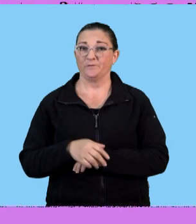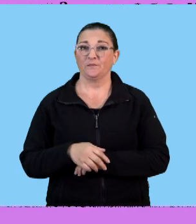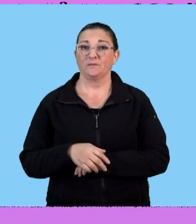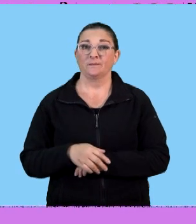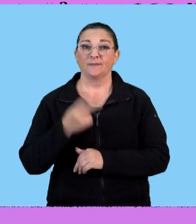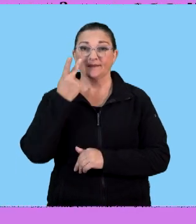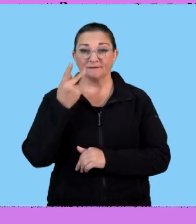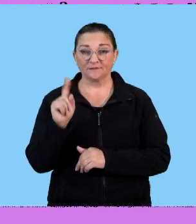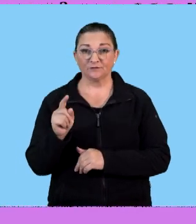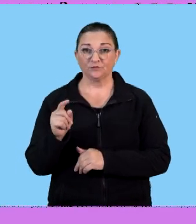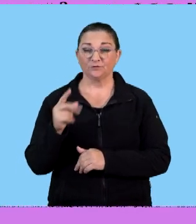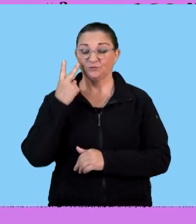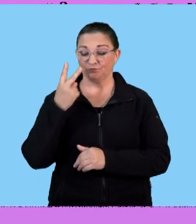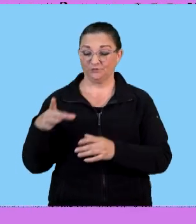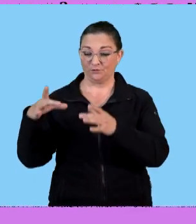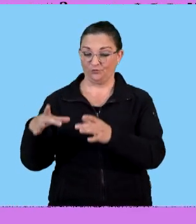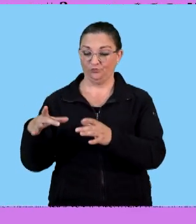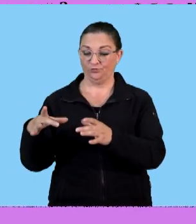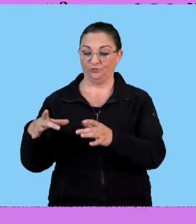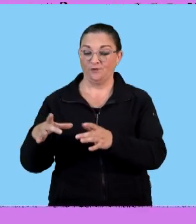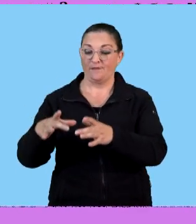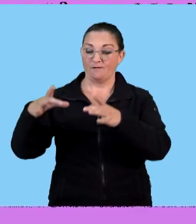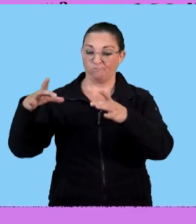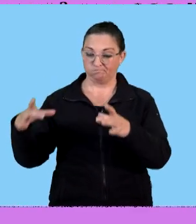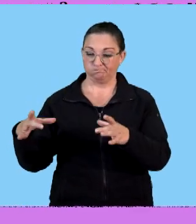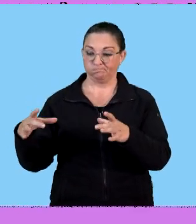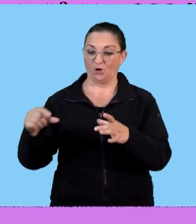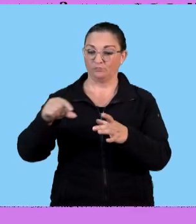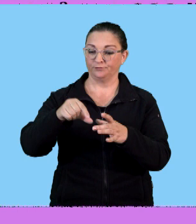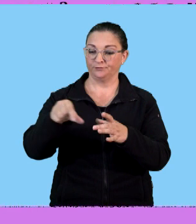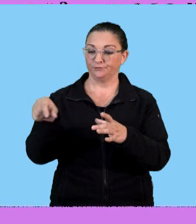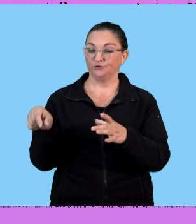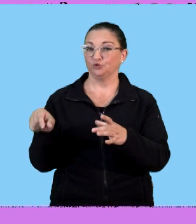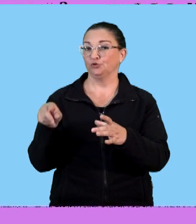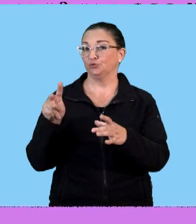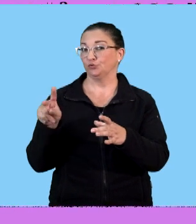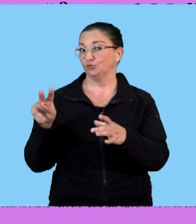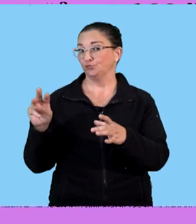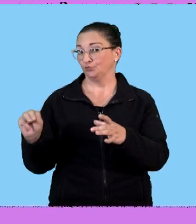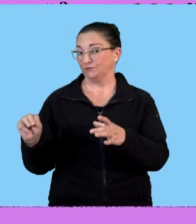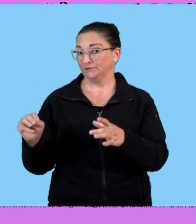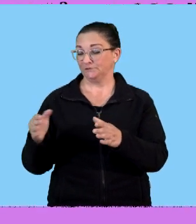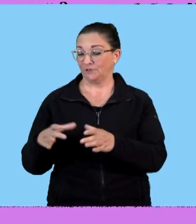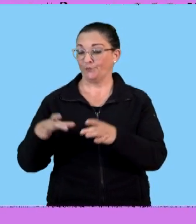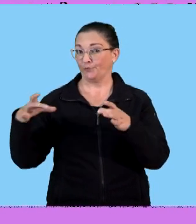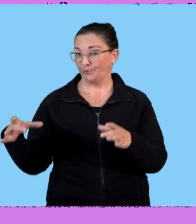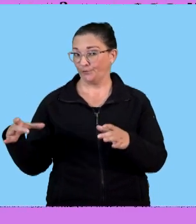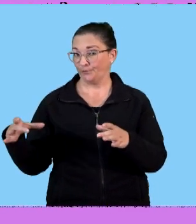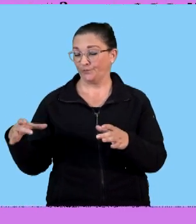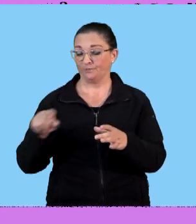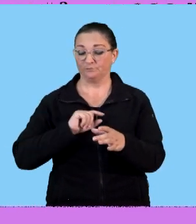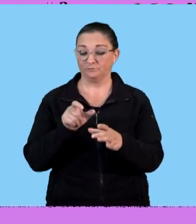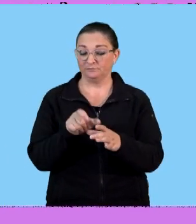again. Remember, what we see here is the fence. And we said that fence is 2 meters away from the swimming